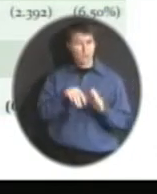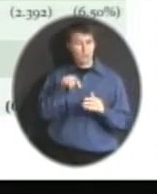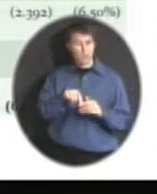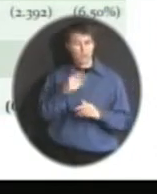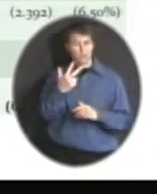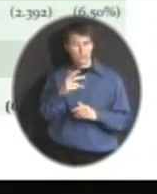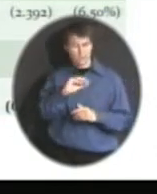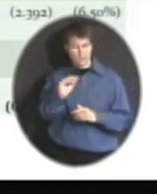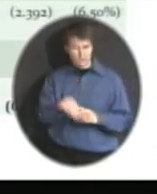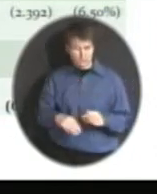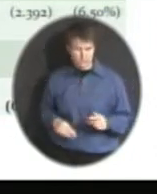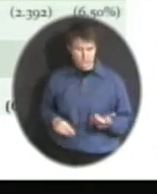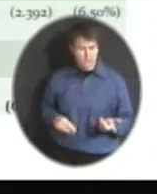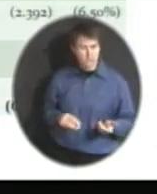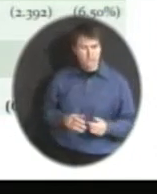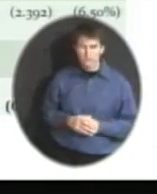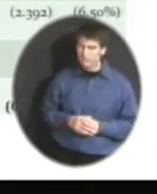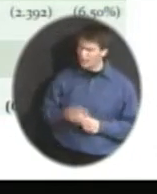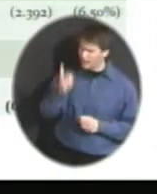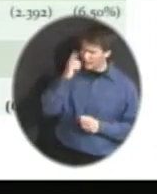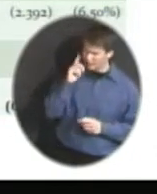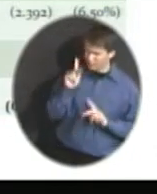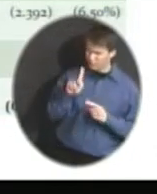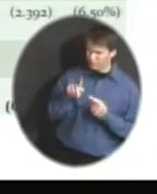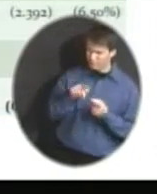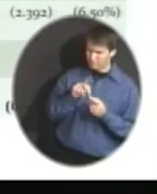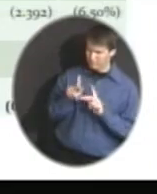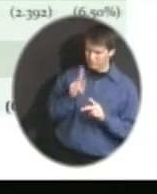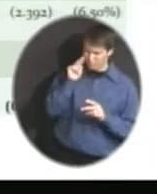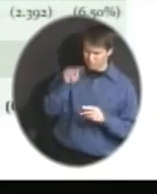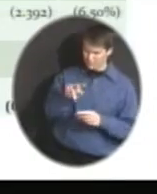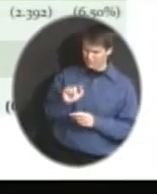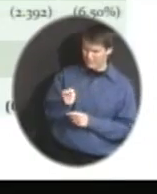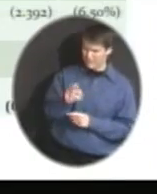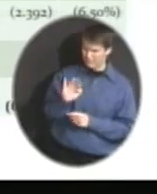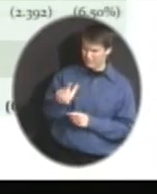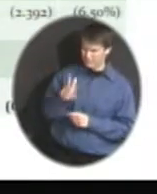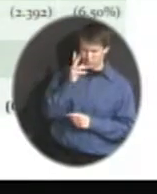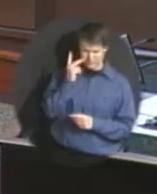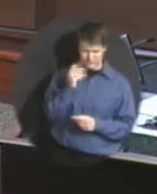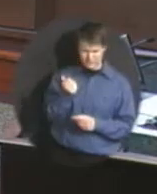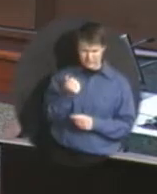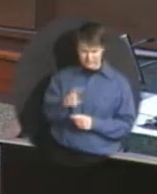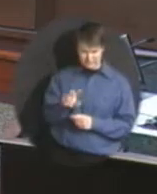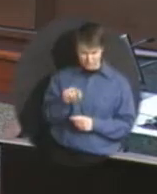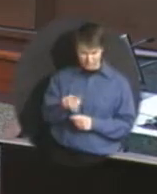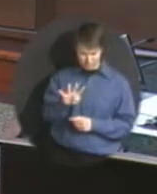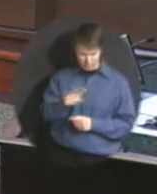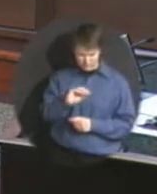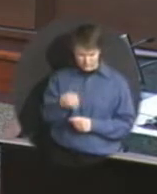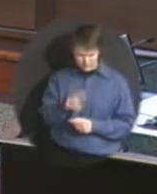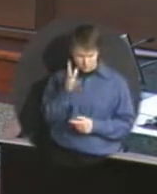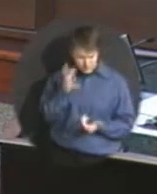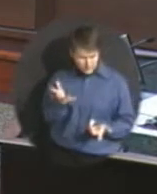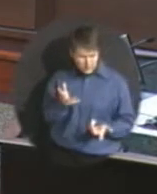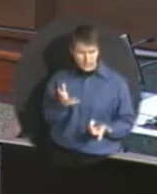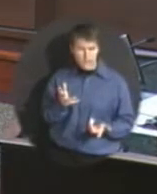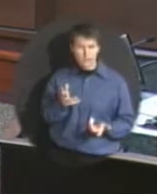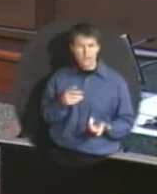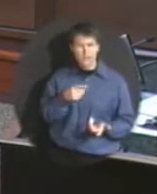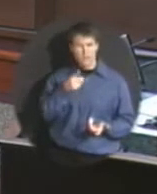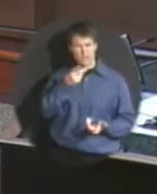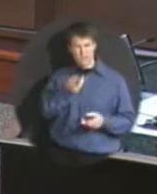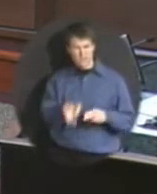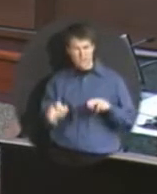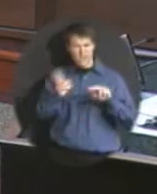Hutchison, I think when citizens look at their tax bill, they're going to see that 16.4%, so they're automatically going to say, you